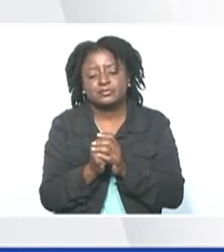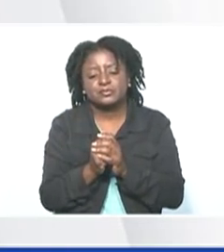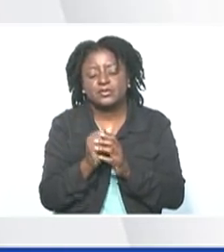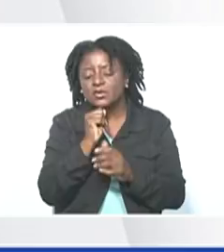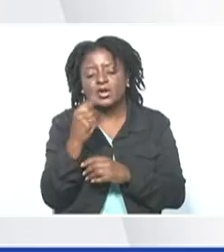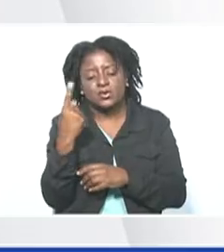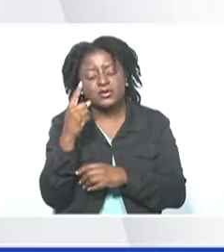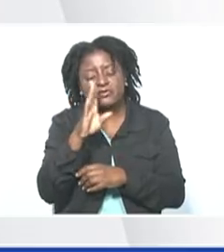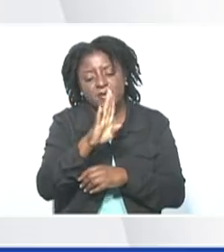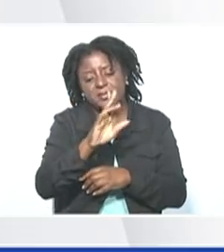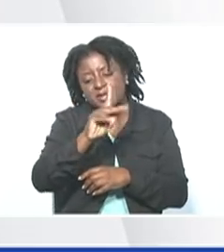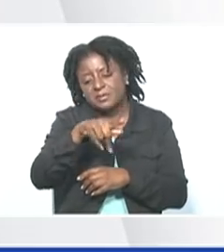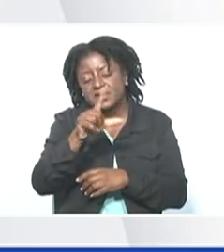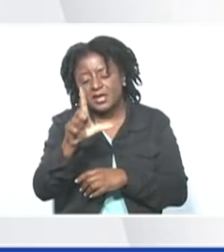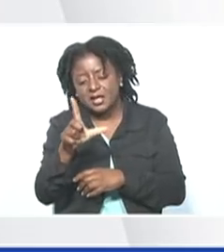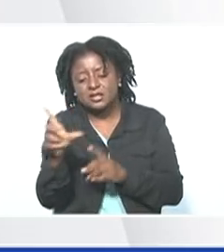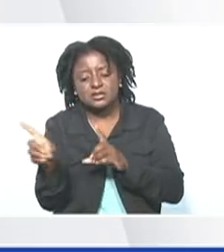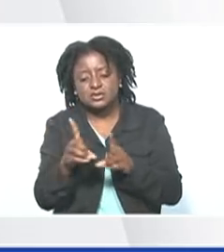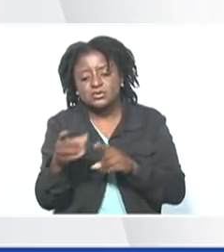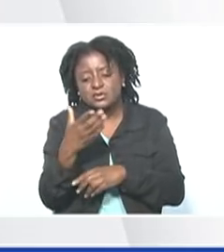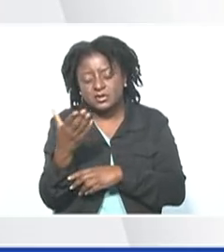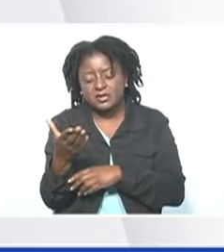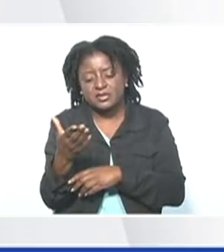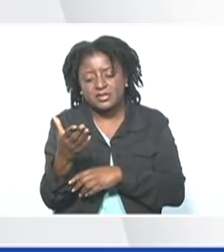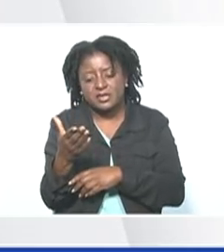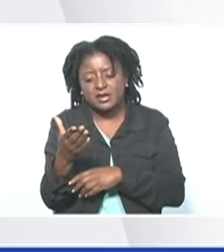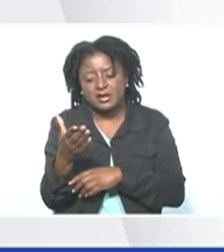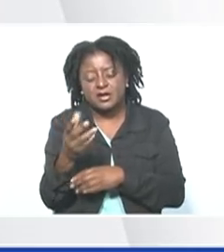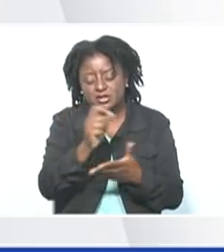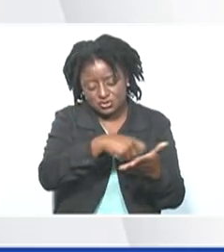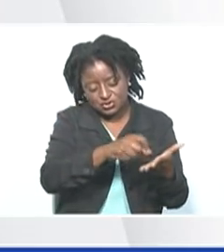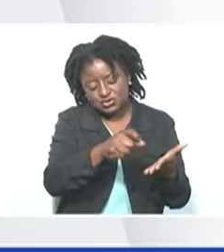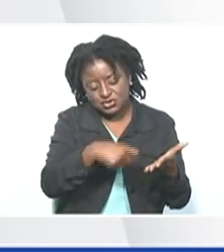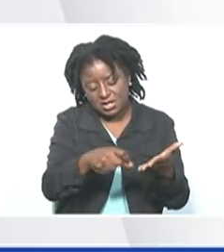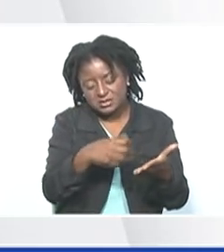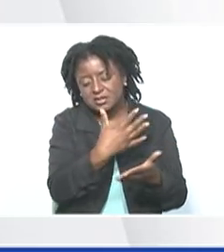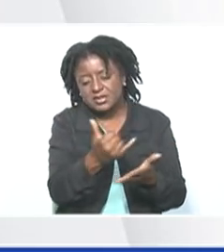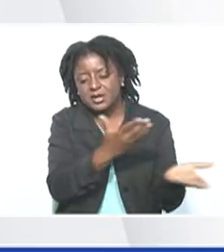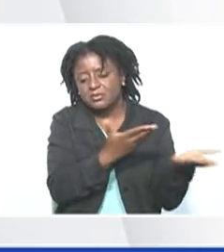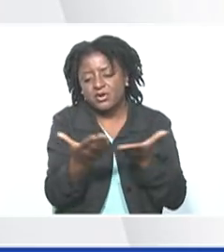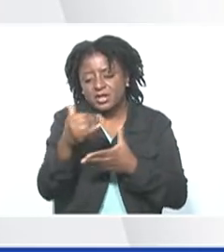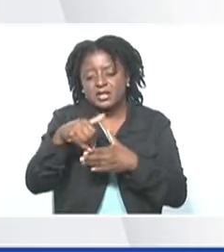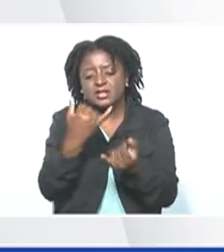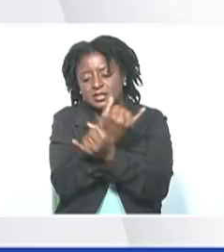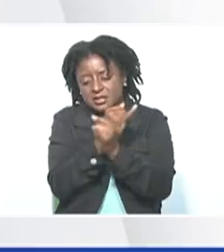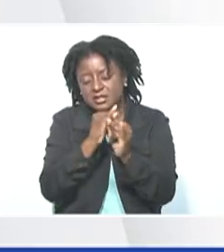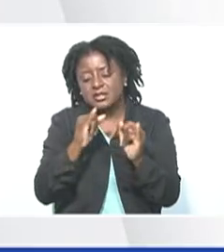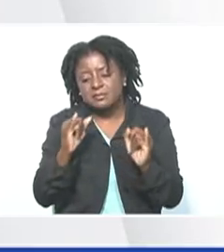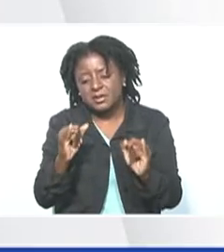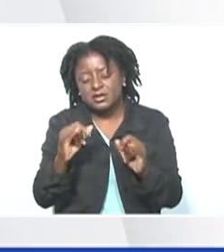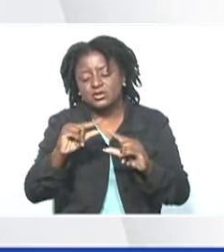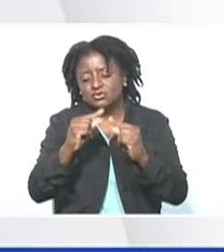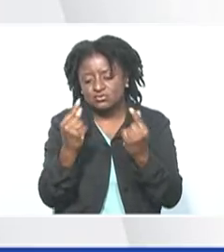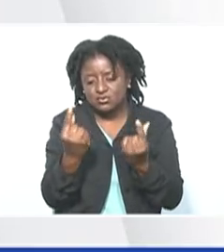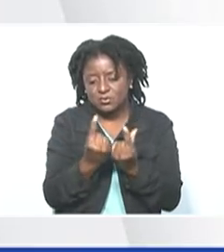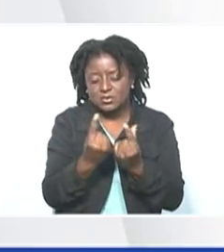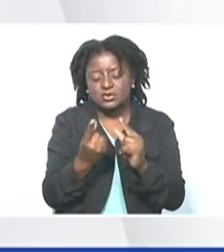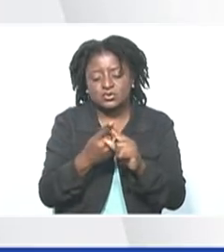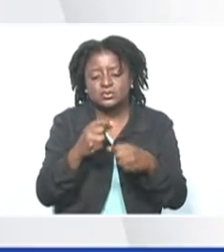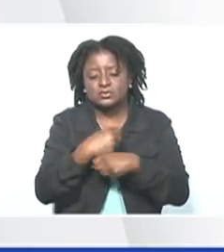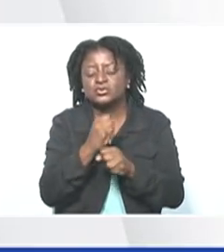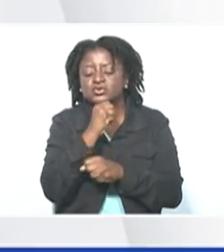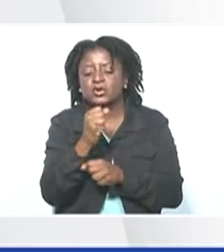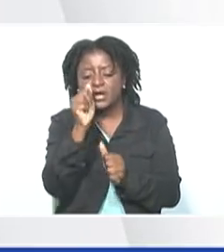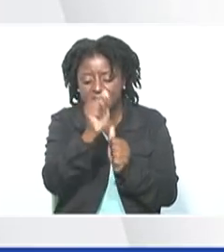do their checks, they brought in an independent group to ensure